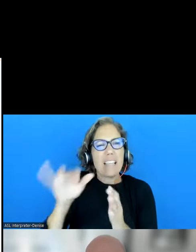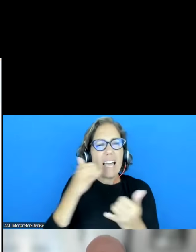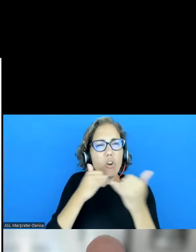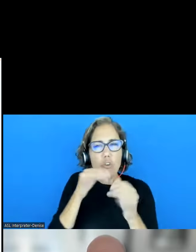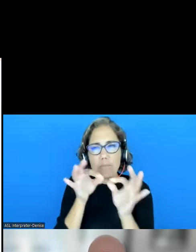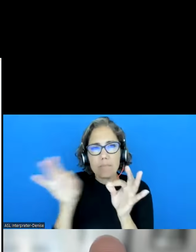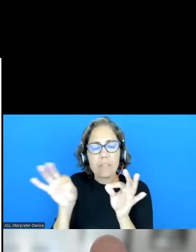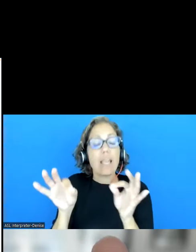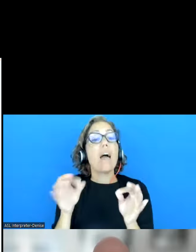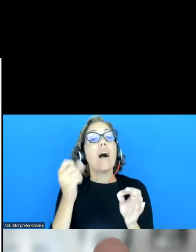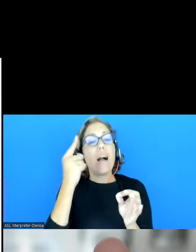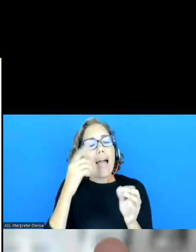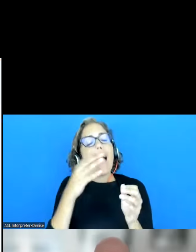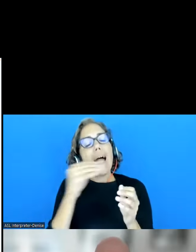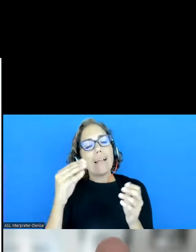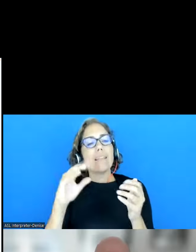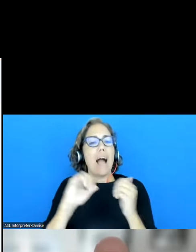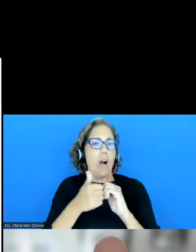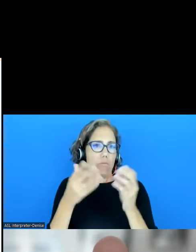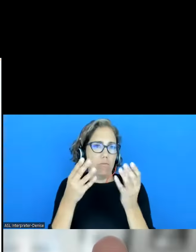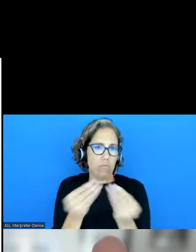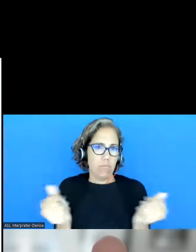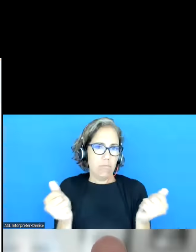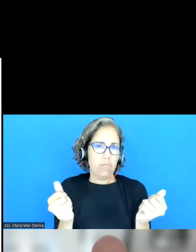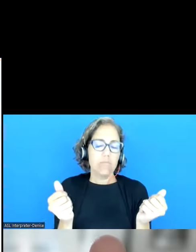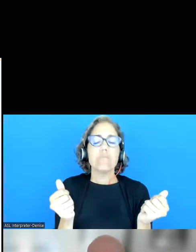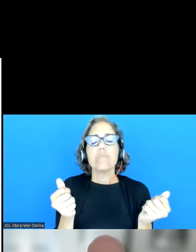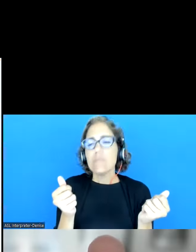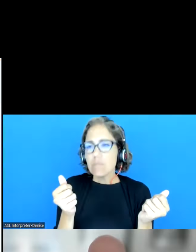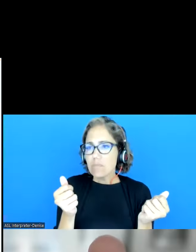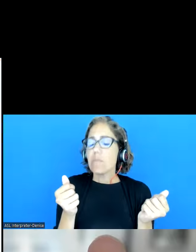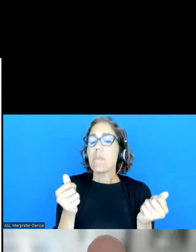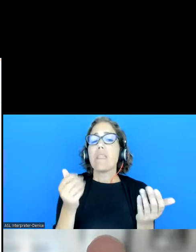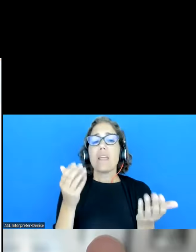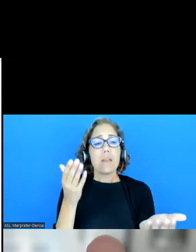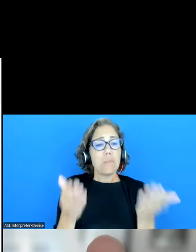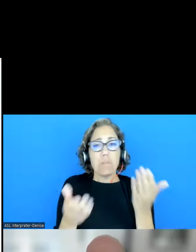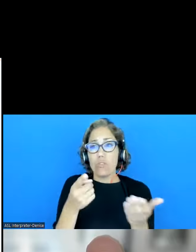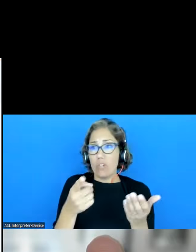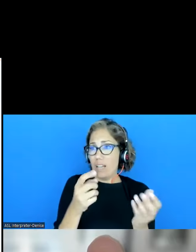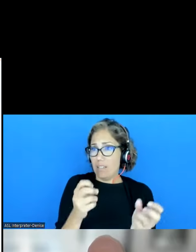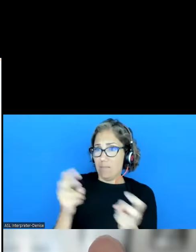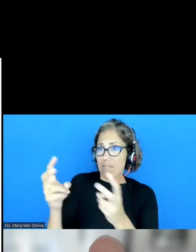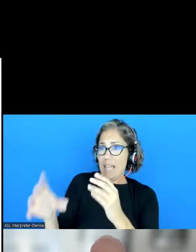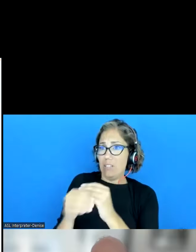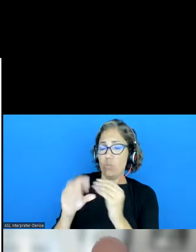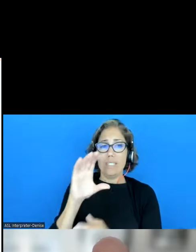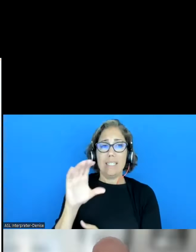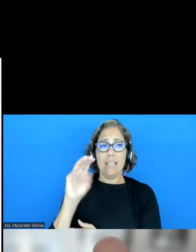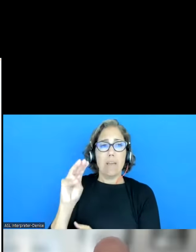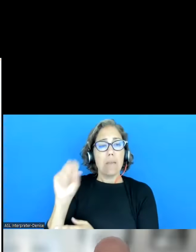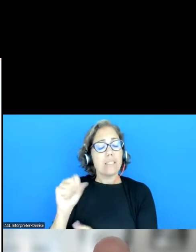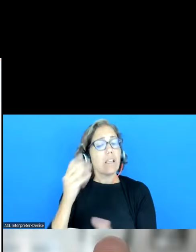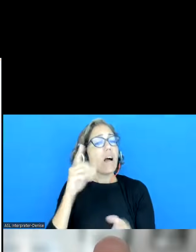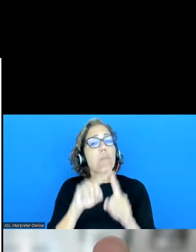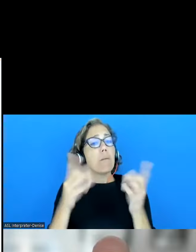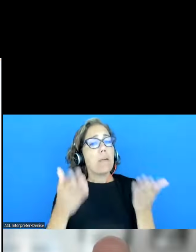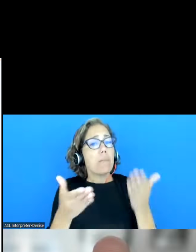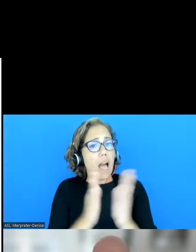resolve it. So this is an area, you're probably not putting this content into a CMS, but you may actually be asked, or